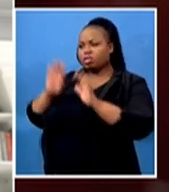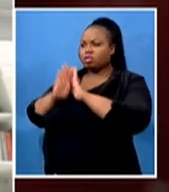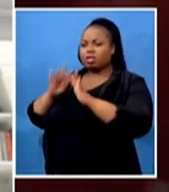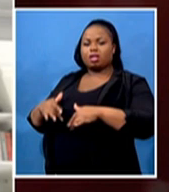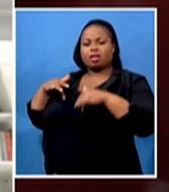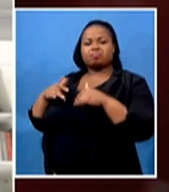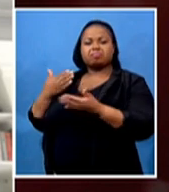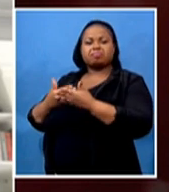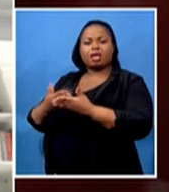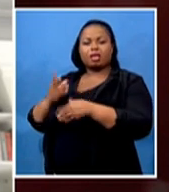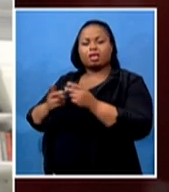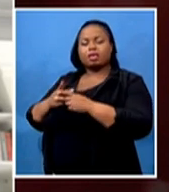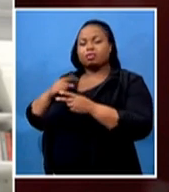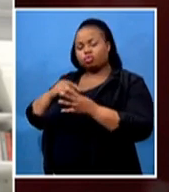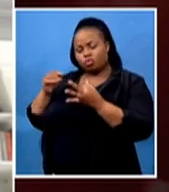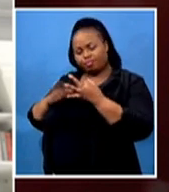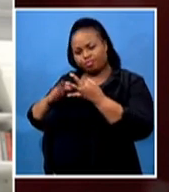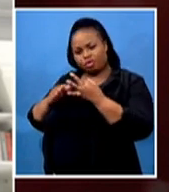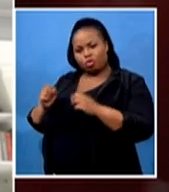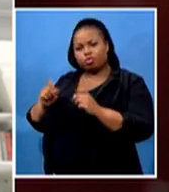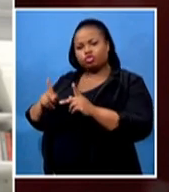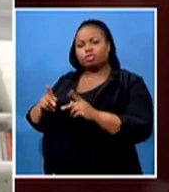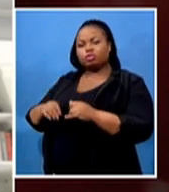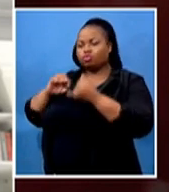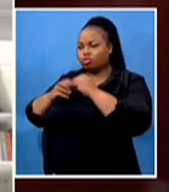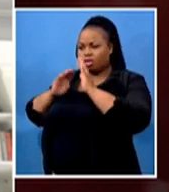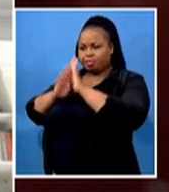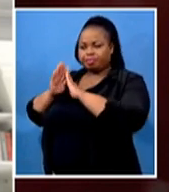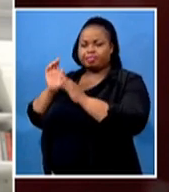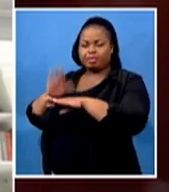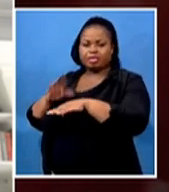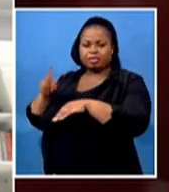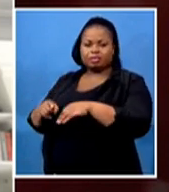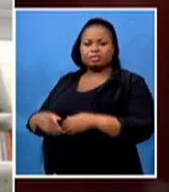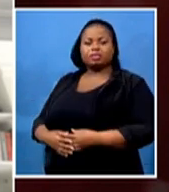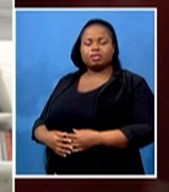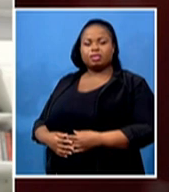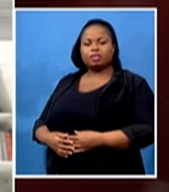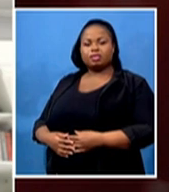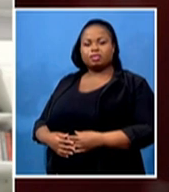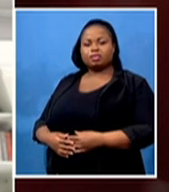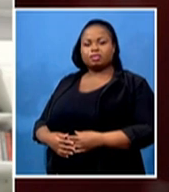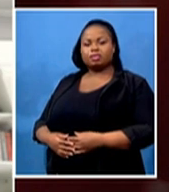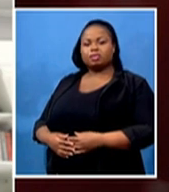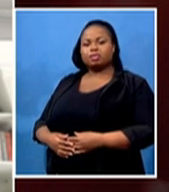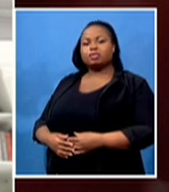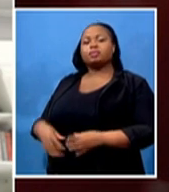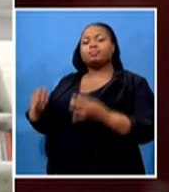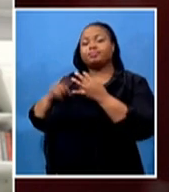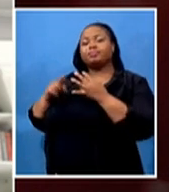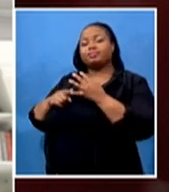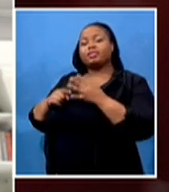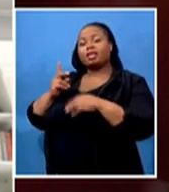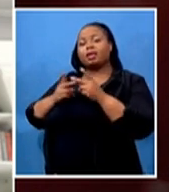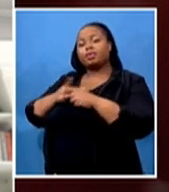a place of possibility. Third, it is the issue of the values that the university must inculcate.